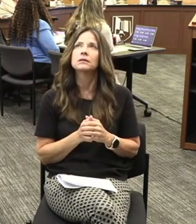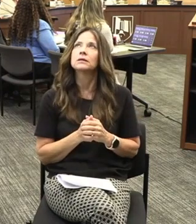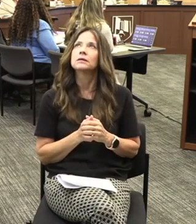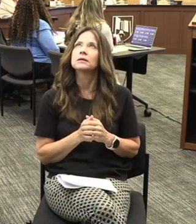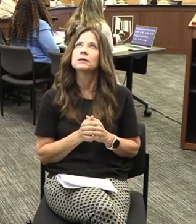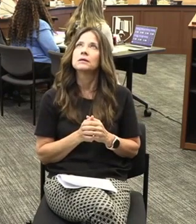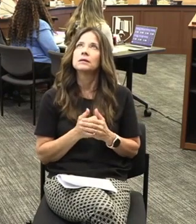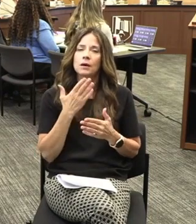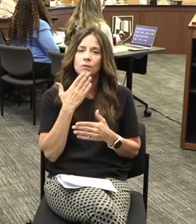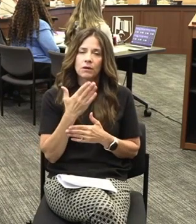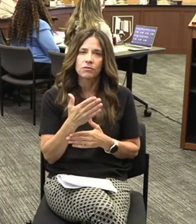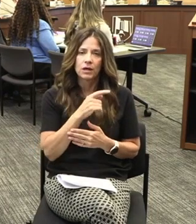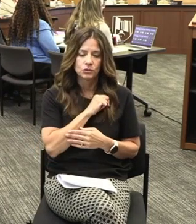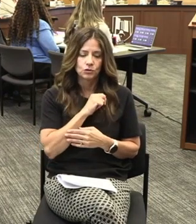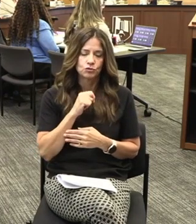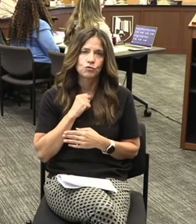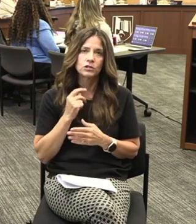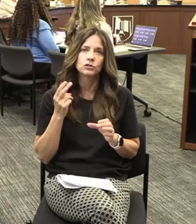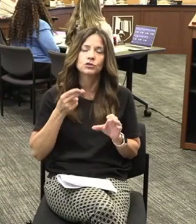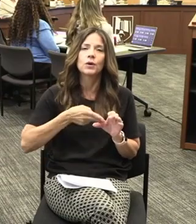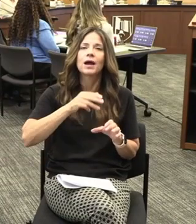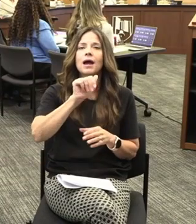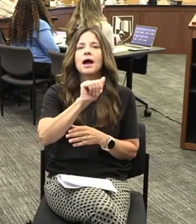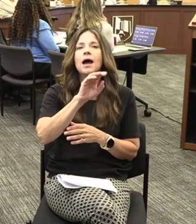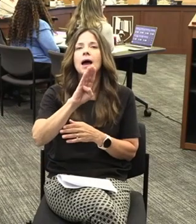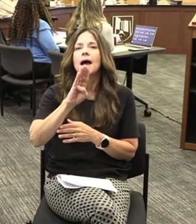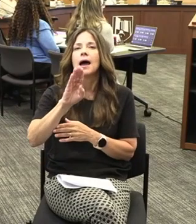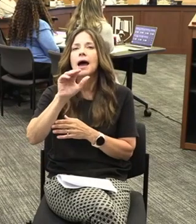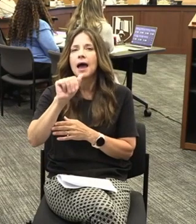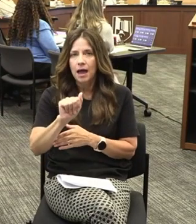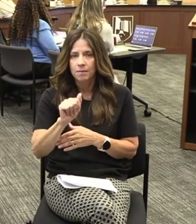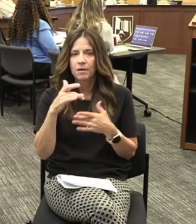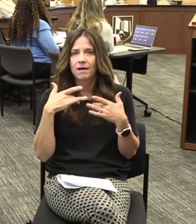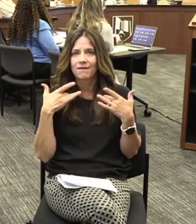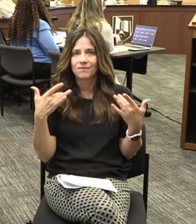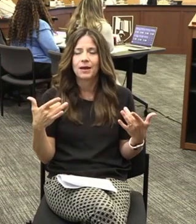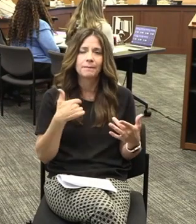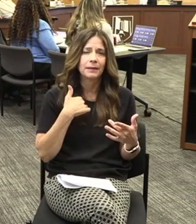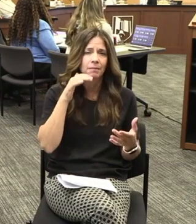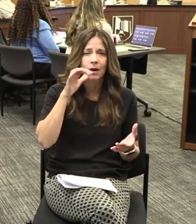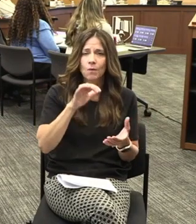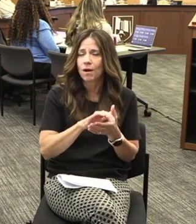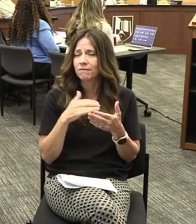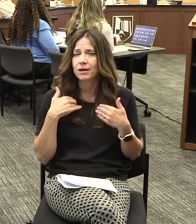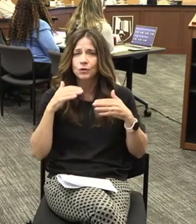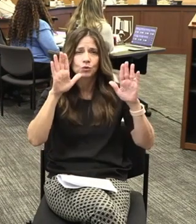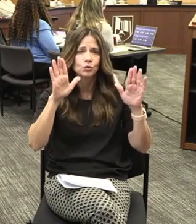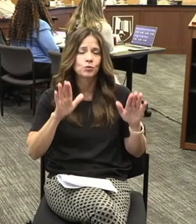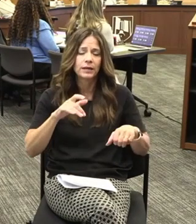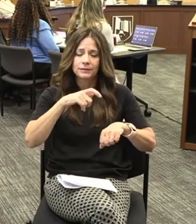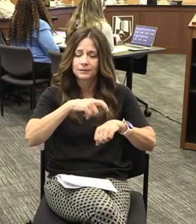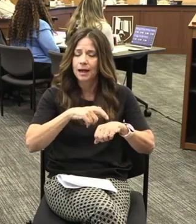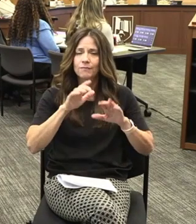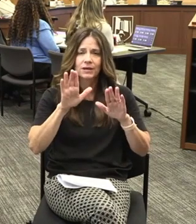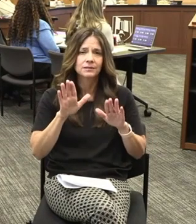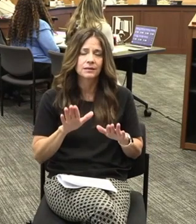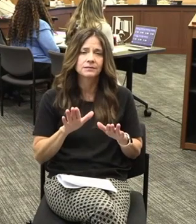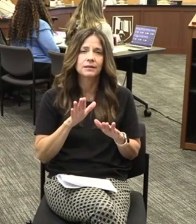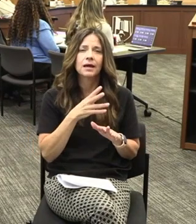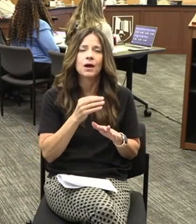I want to thank the trustees who joined me at the ABBA event. Tiana and I, we had a great time. It was fantastic,